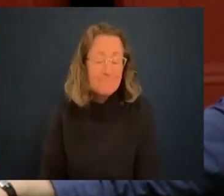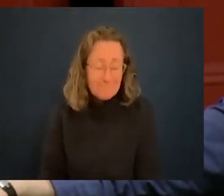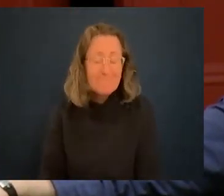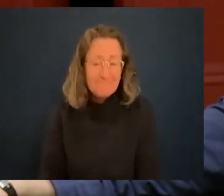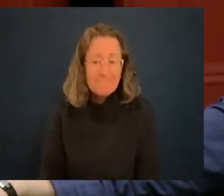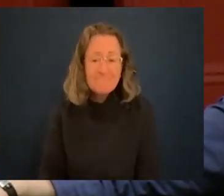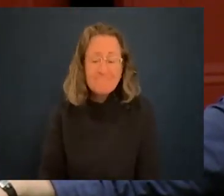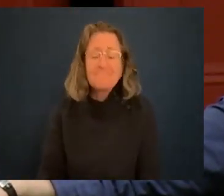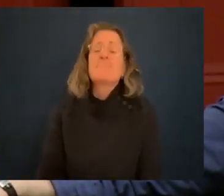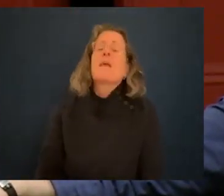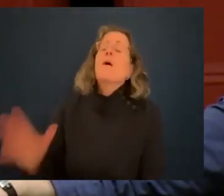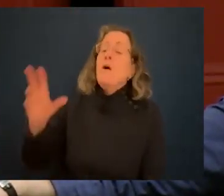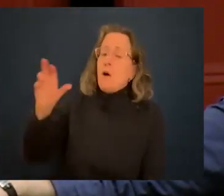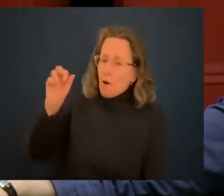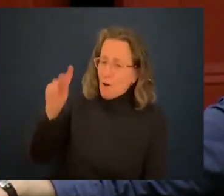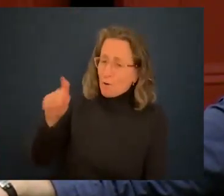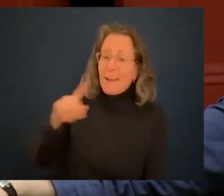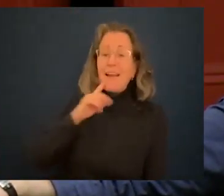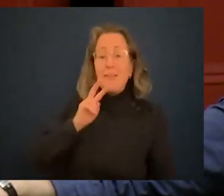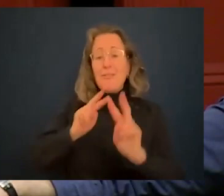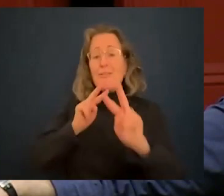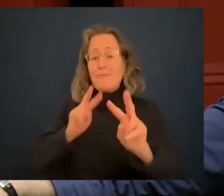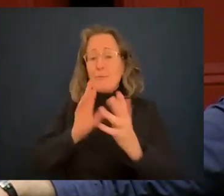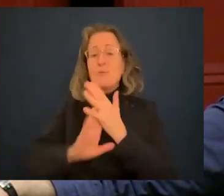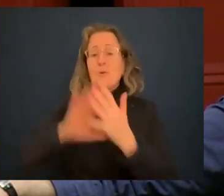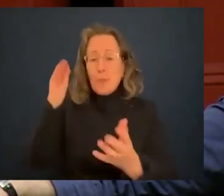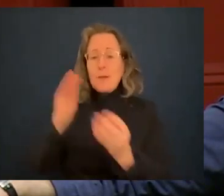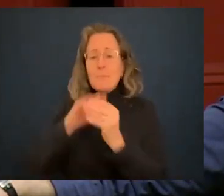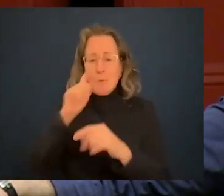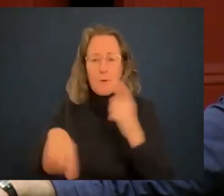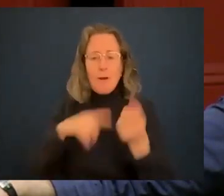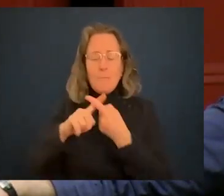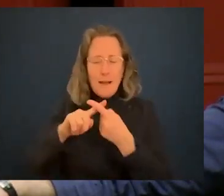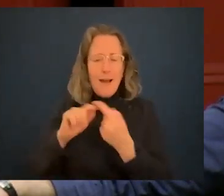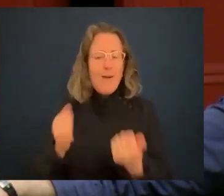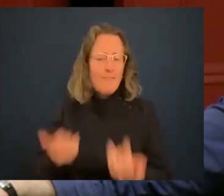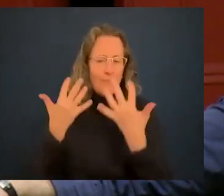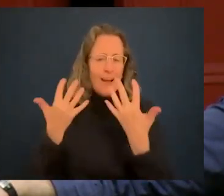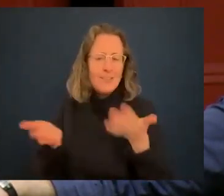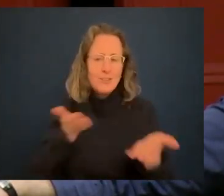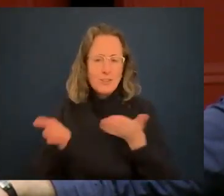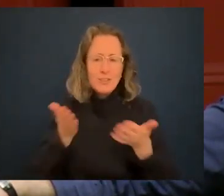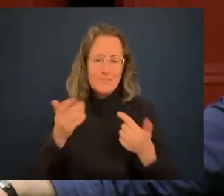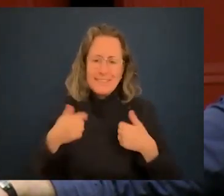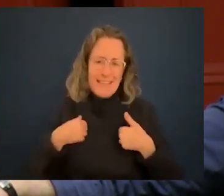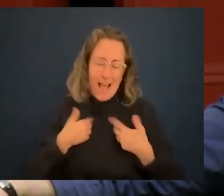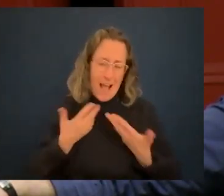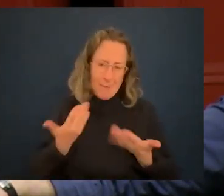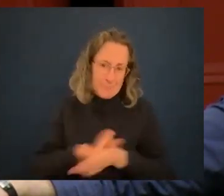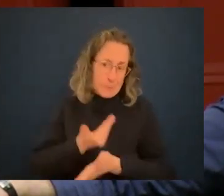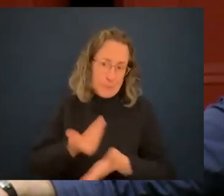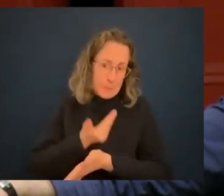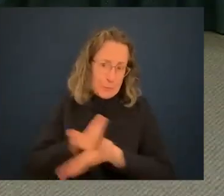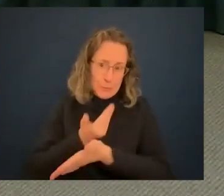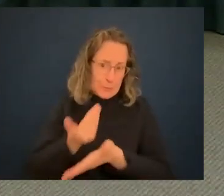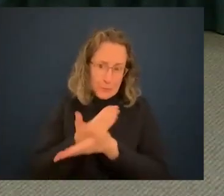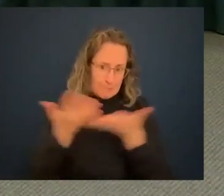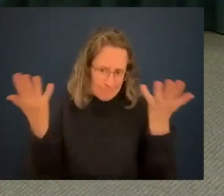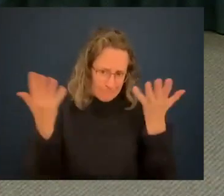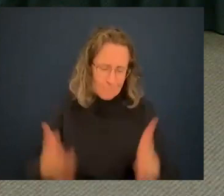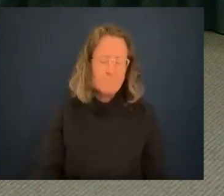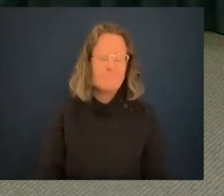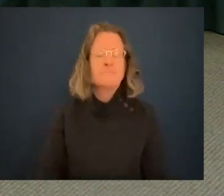I I'll really be looking forward to learning more about fire Services because that's not my strength okay thank you thank you very much friends